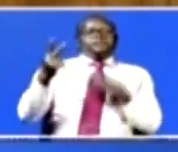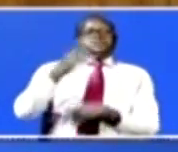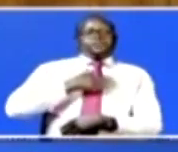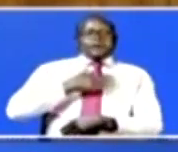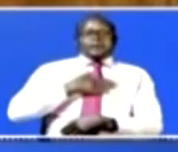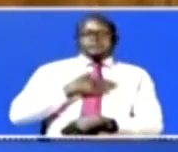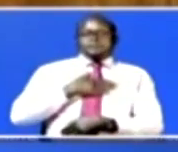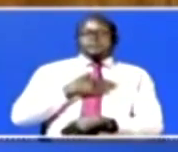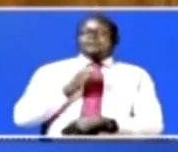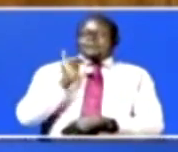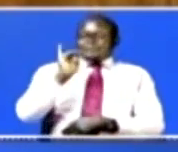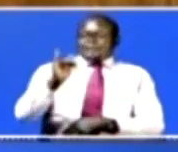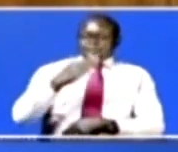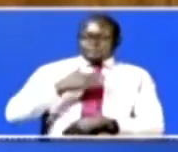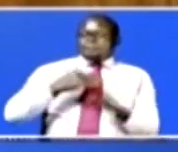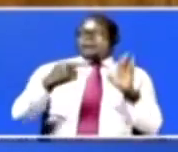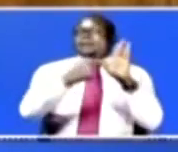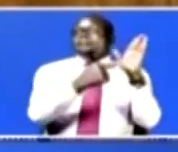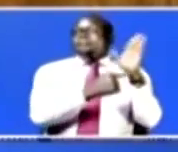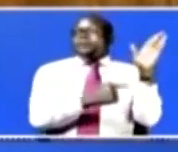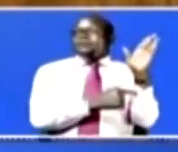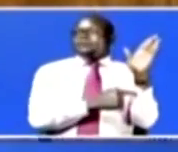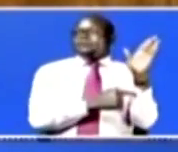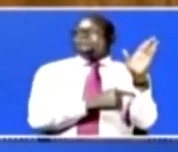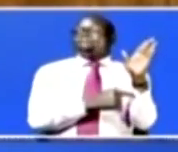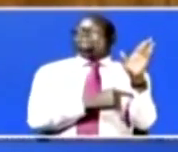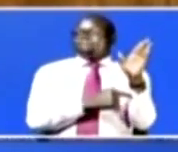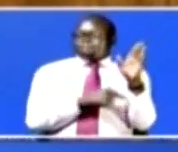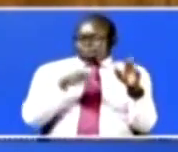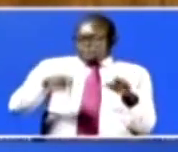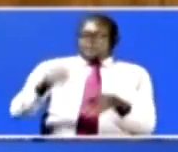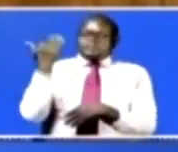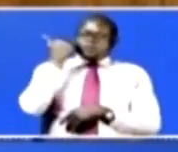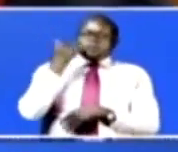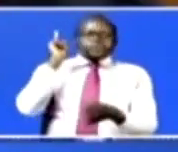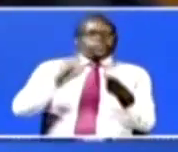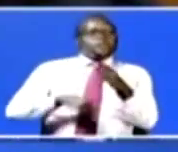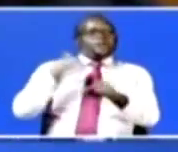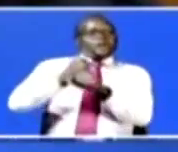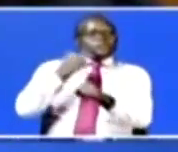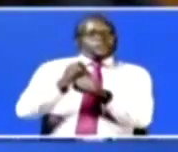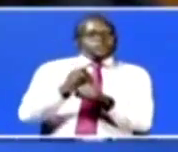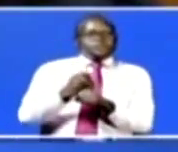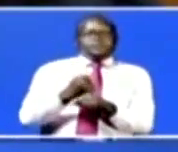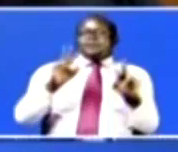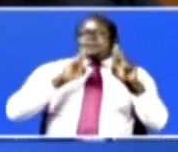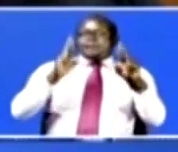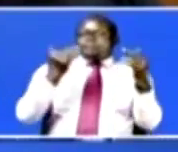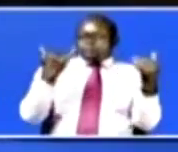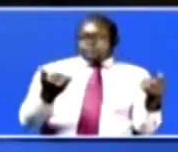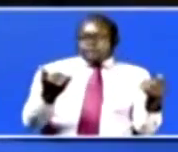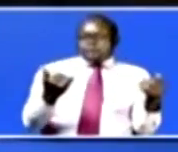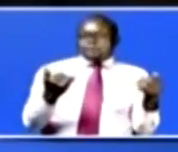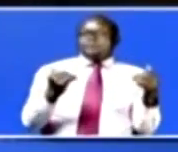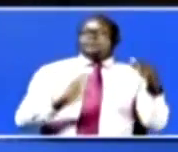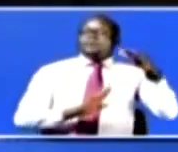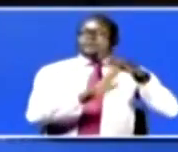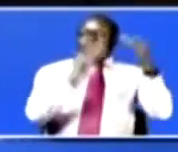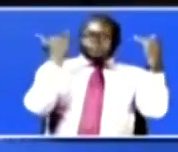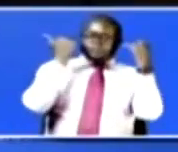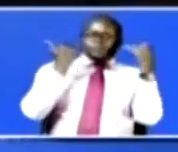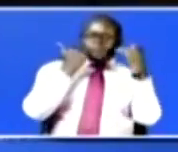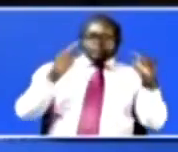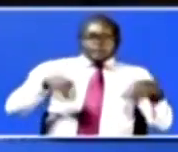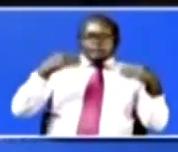perverse. Which is exactly my point. Yes. So sitting as this court, what can we do? Matukio ya leo ya mahakamani yakionekana